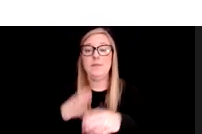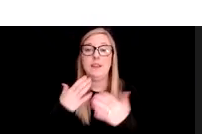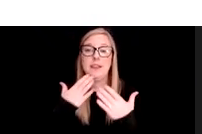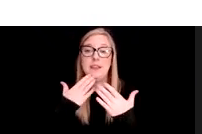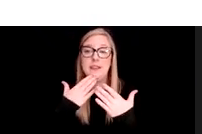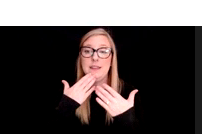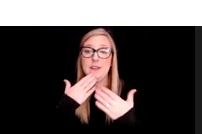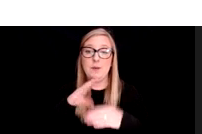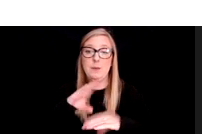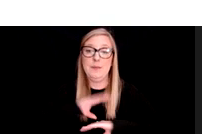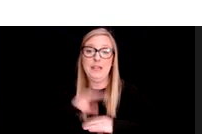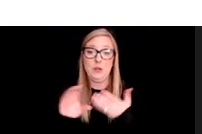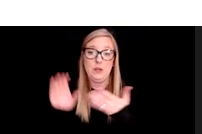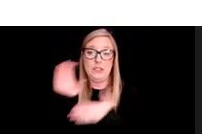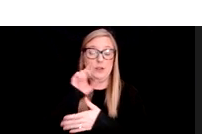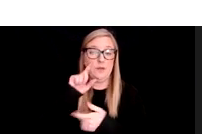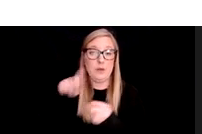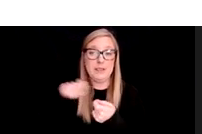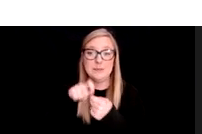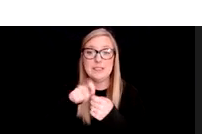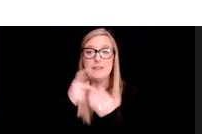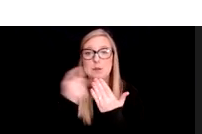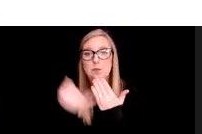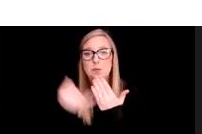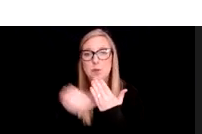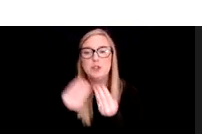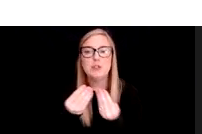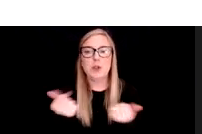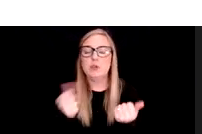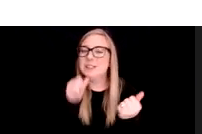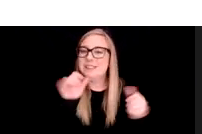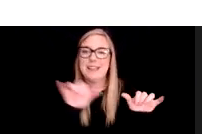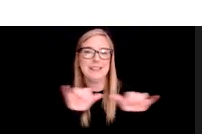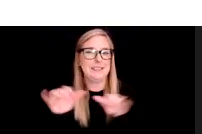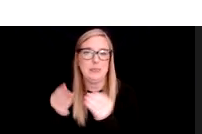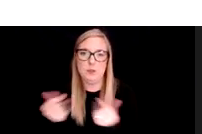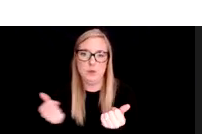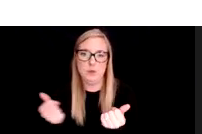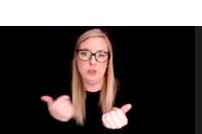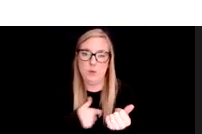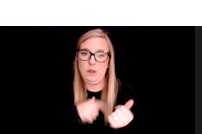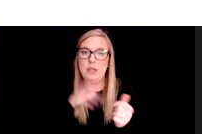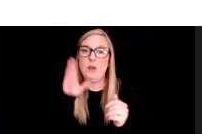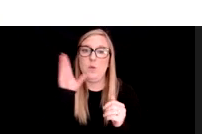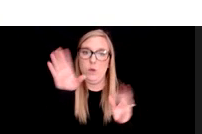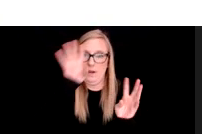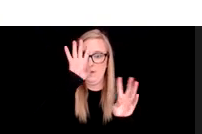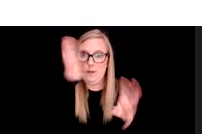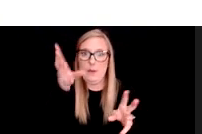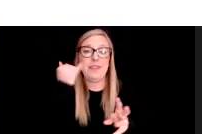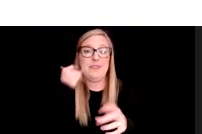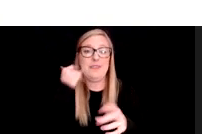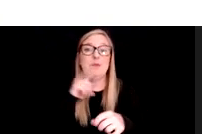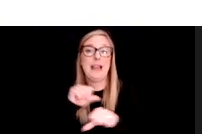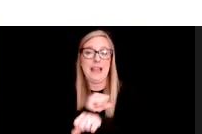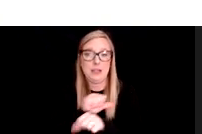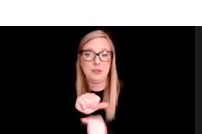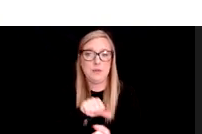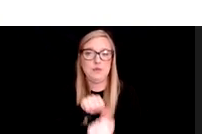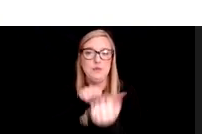specific project, the solution is maybe not the same solution that we would have come up with if we had actually been approaching